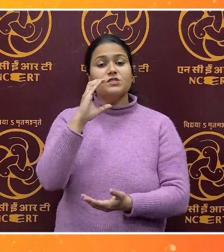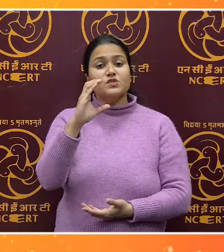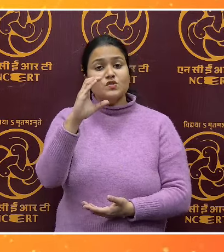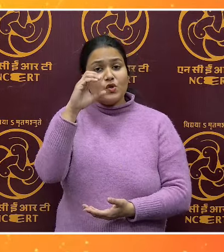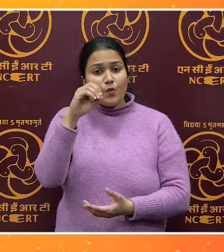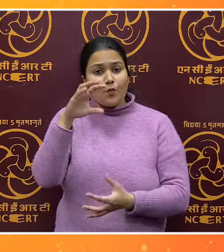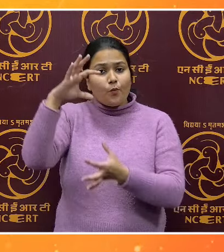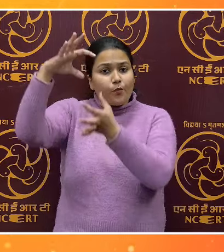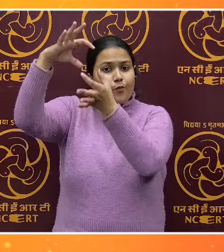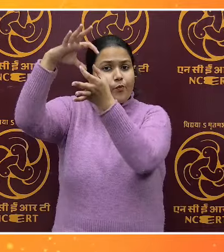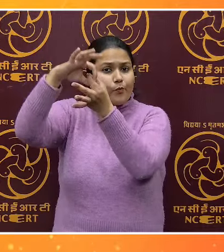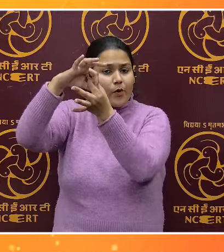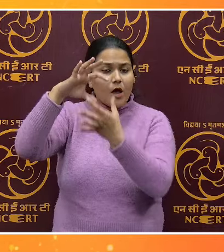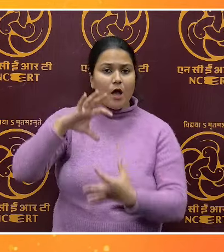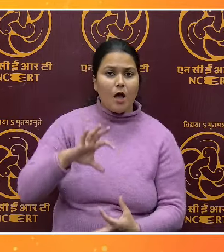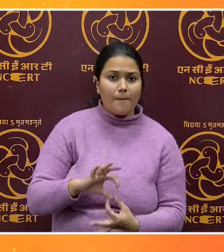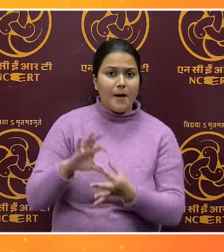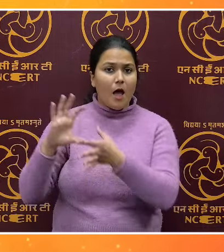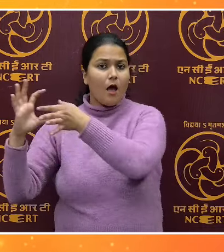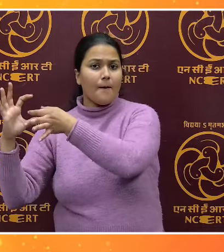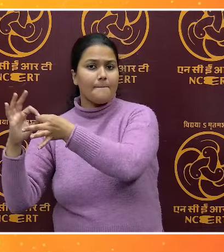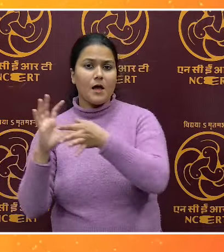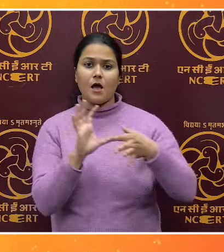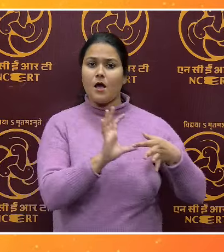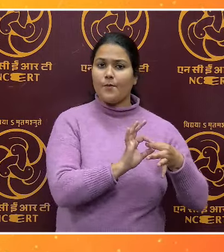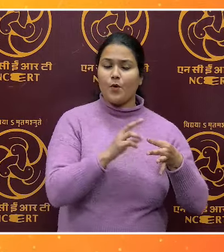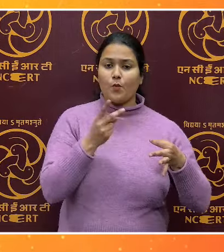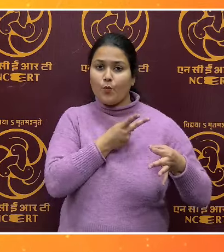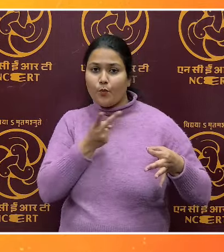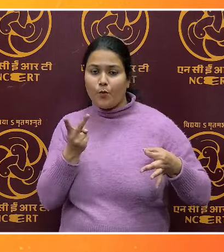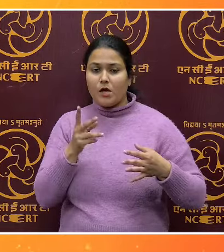metal. Here we can say that one kind of donor